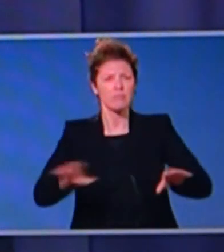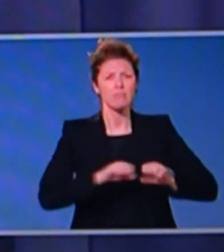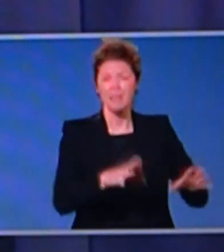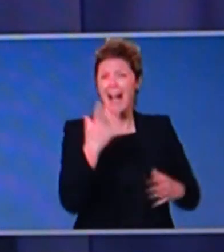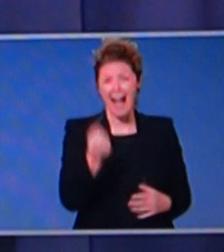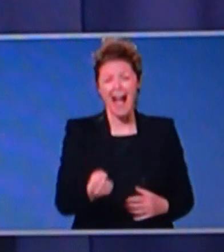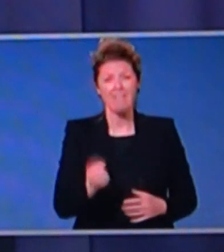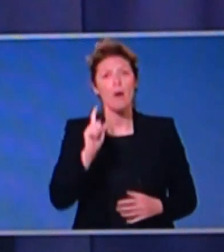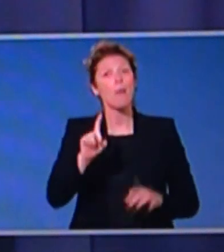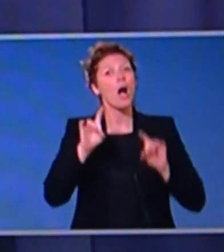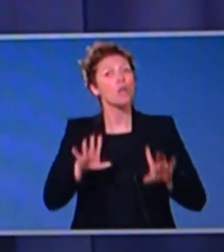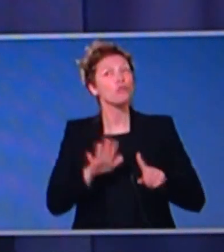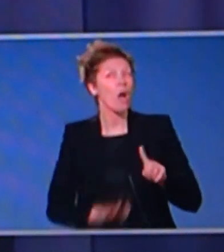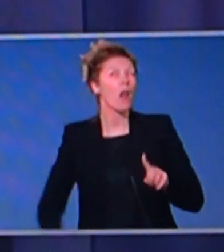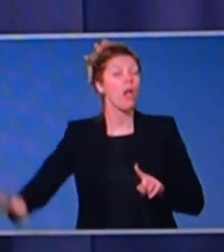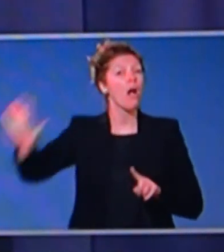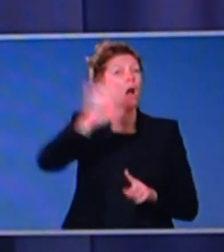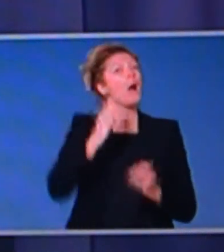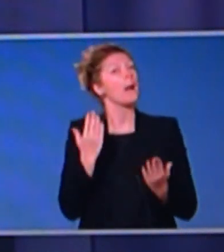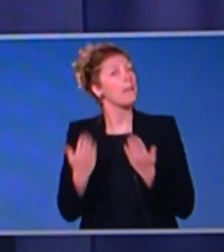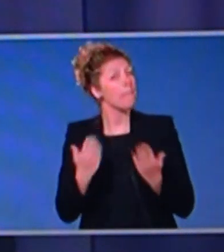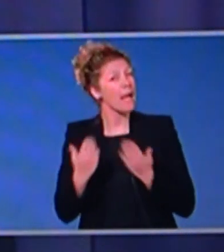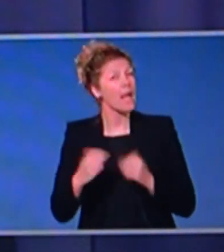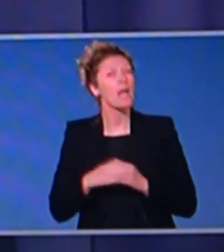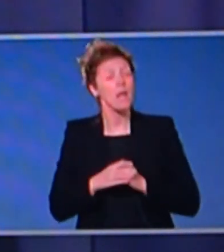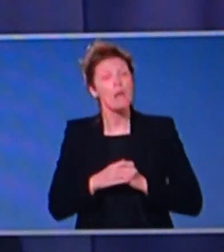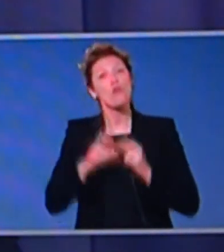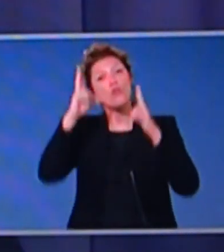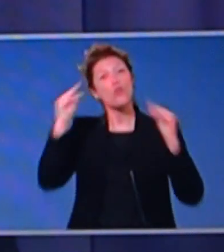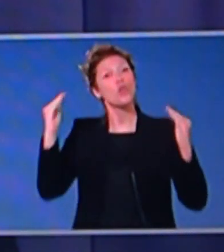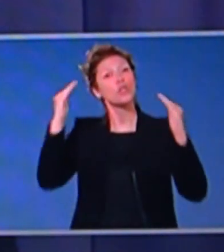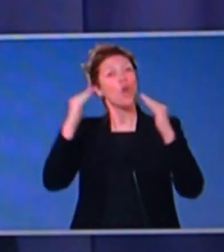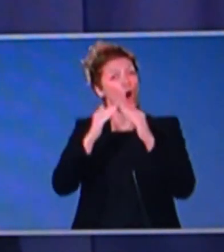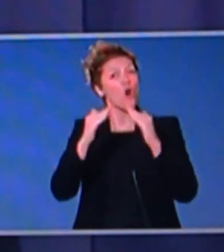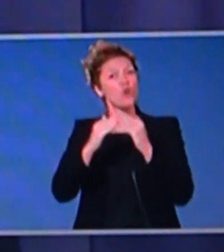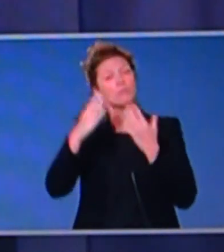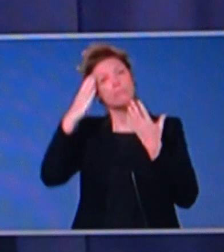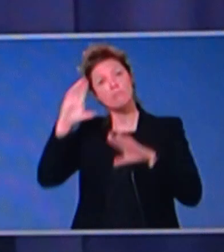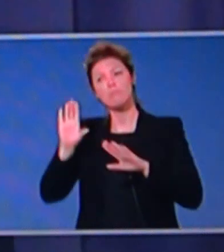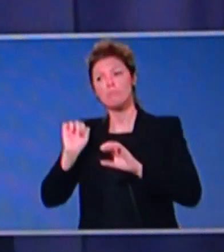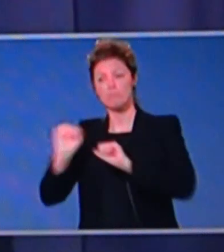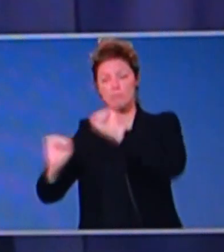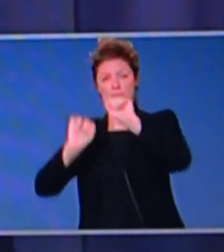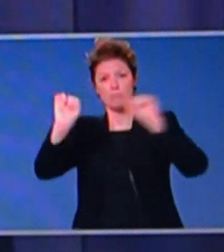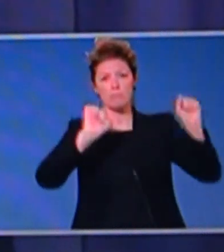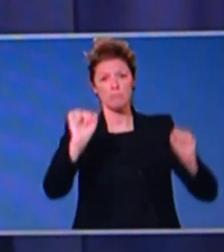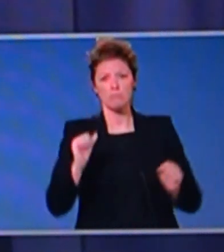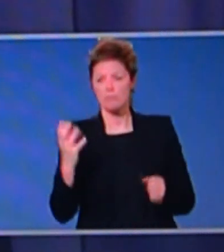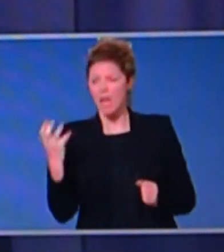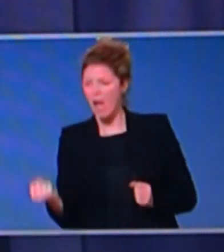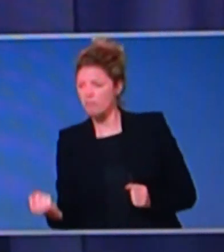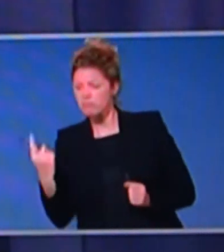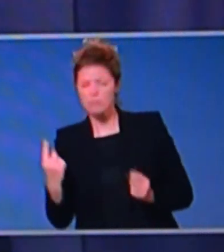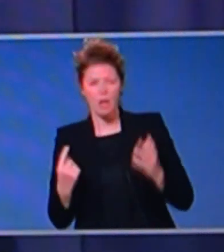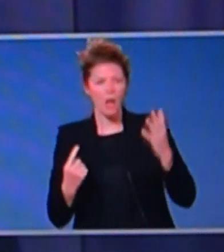large, across the country, when you think of the number of people who are in aged care facilities and the number of facilities that are affected, the